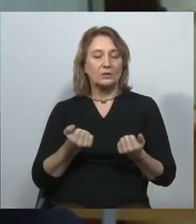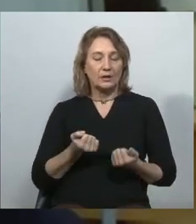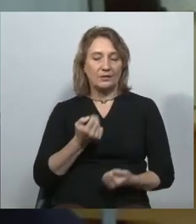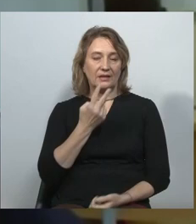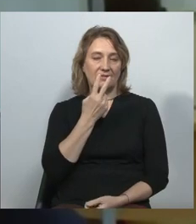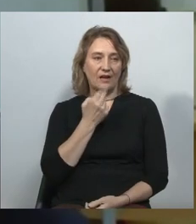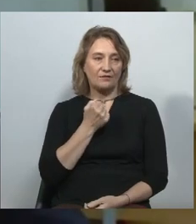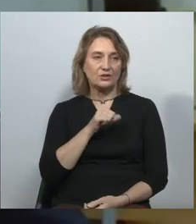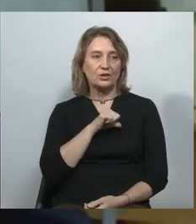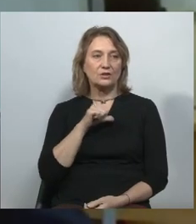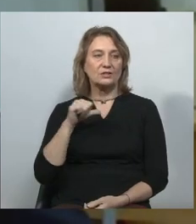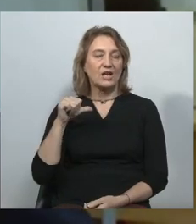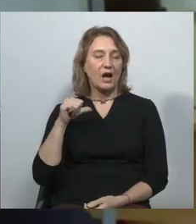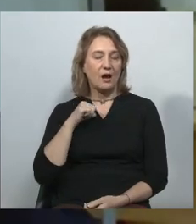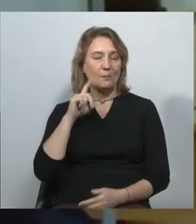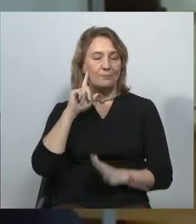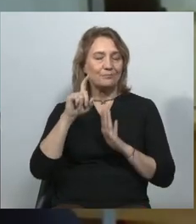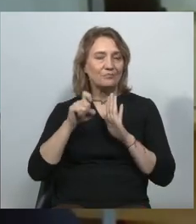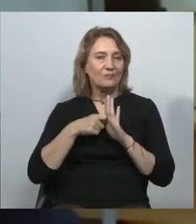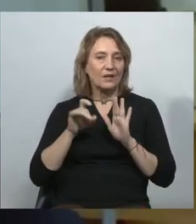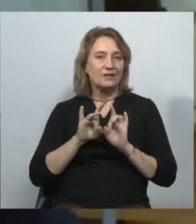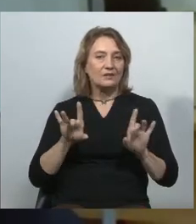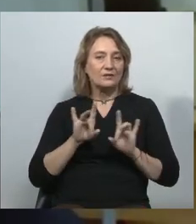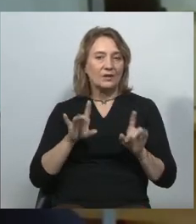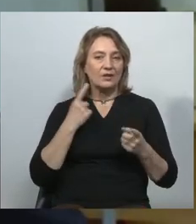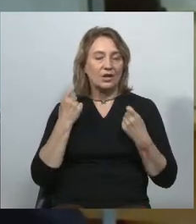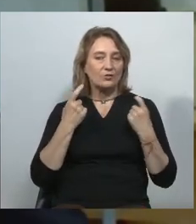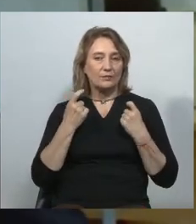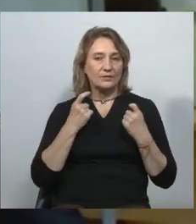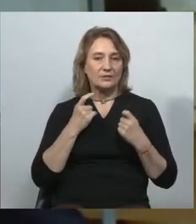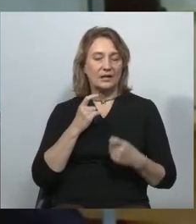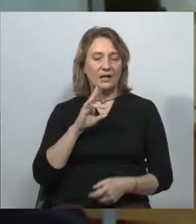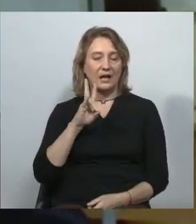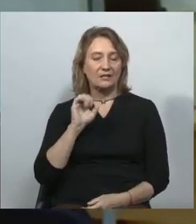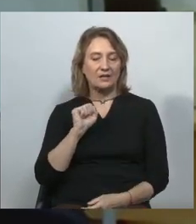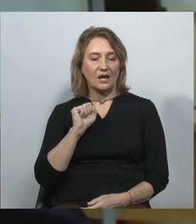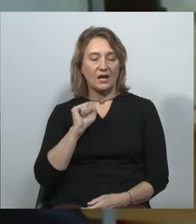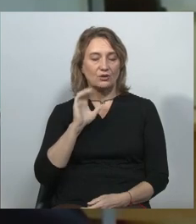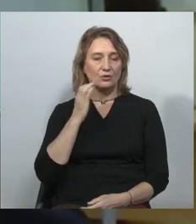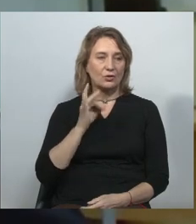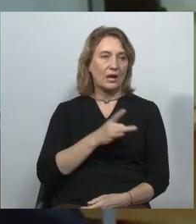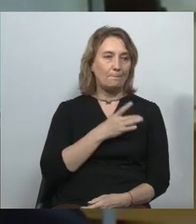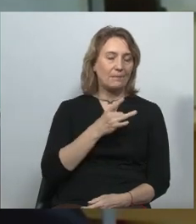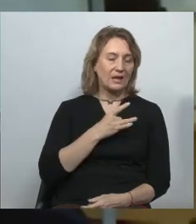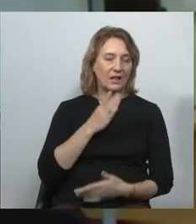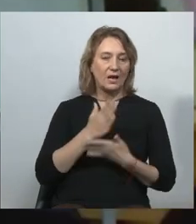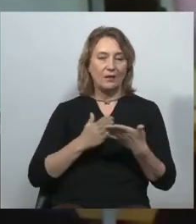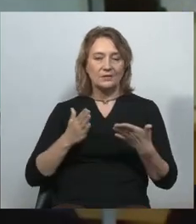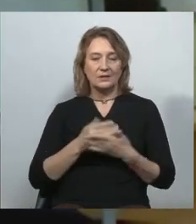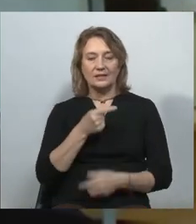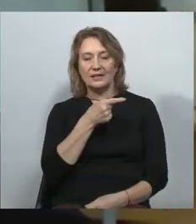to obtain this skill, to identify the situation,